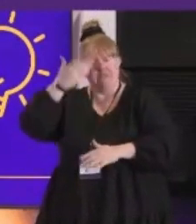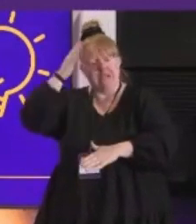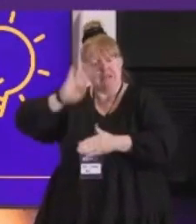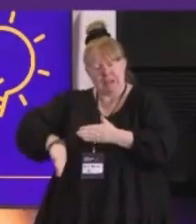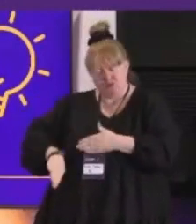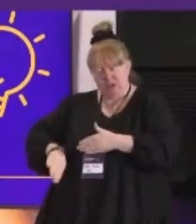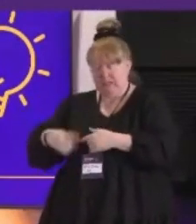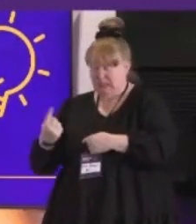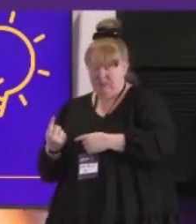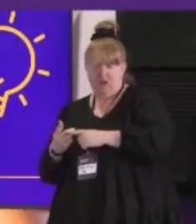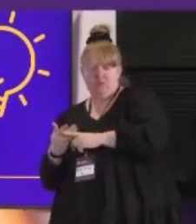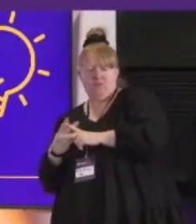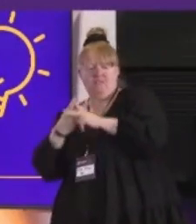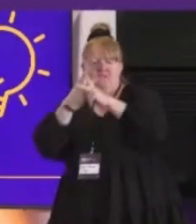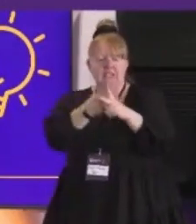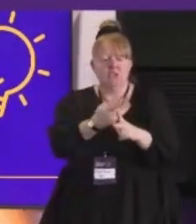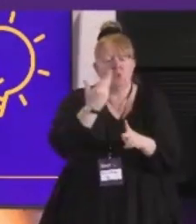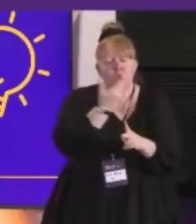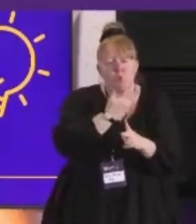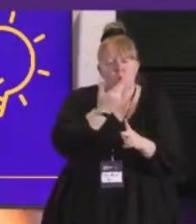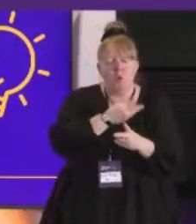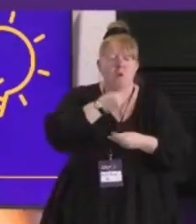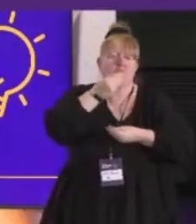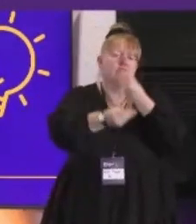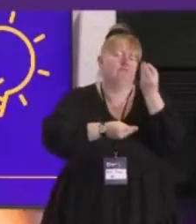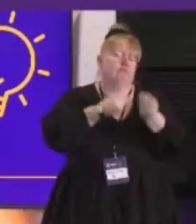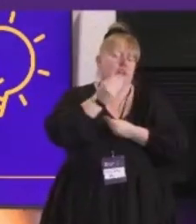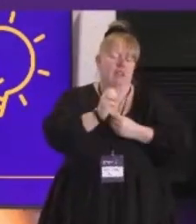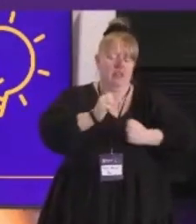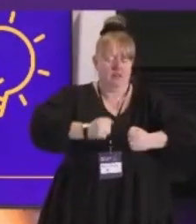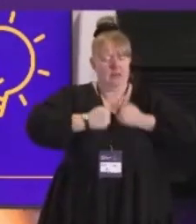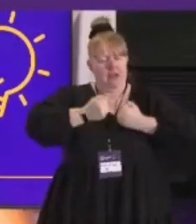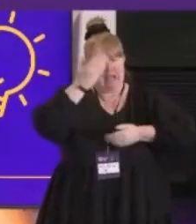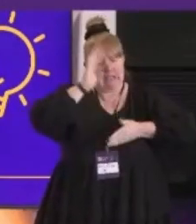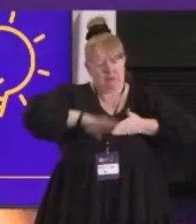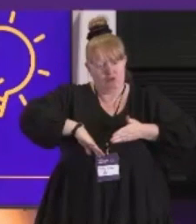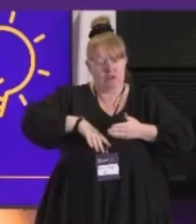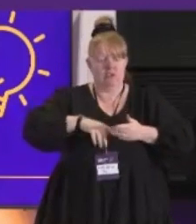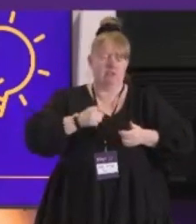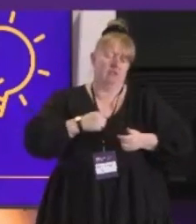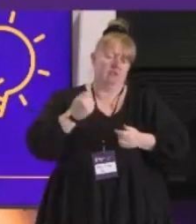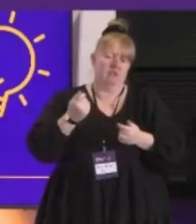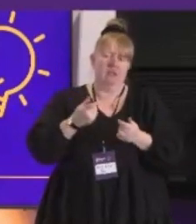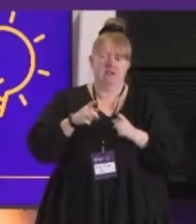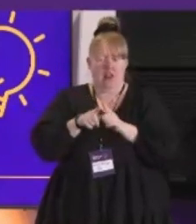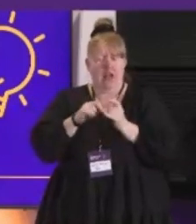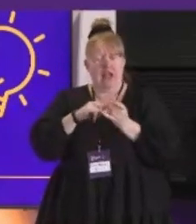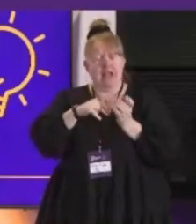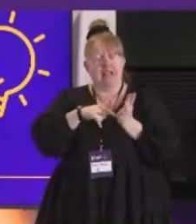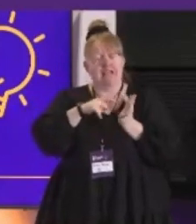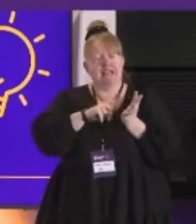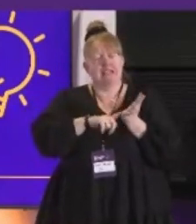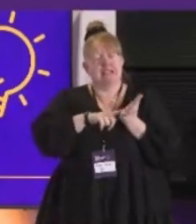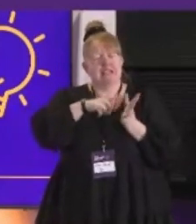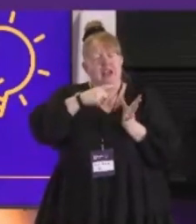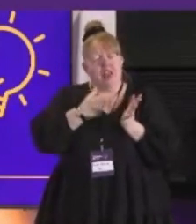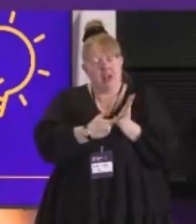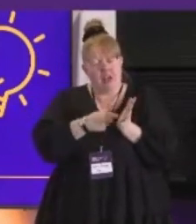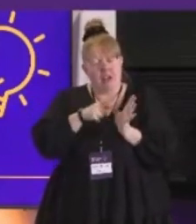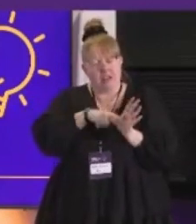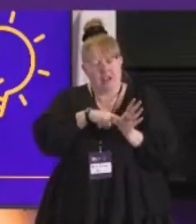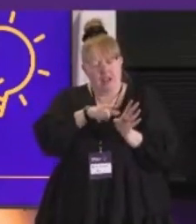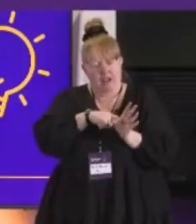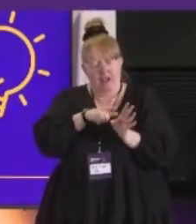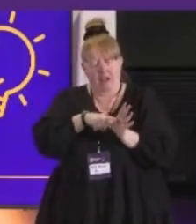able to talk about their experience. And very clear, we spoke about earlier with Stella Young, there's a difference between kind of that,